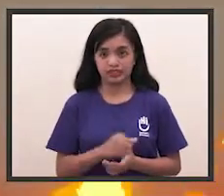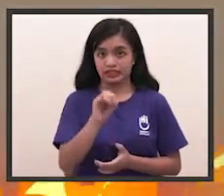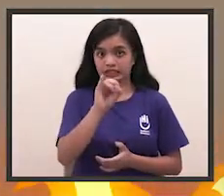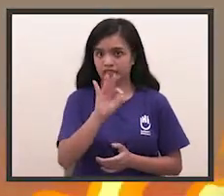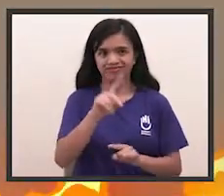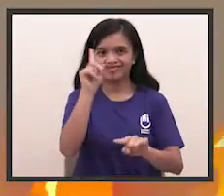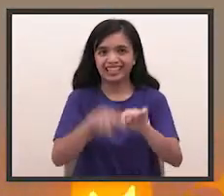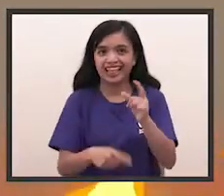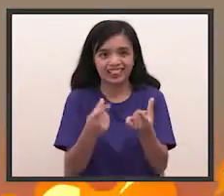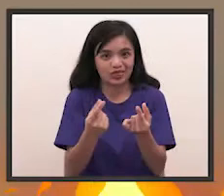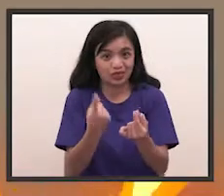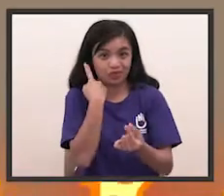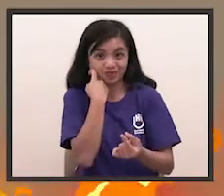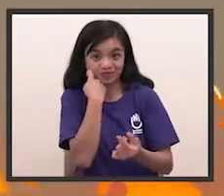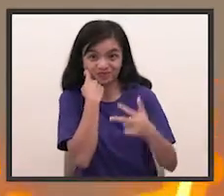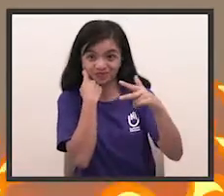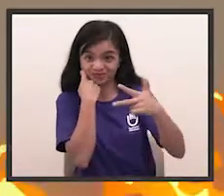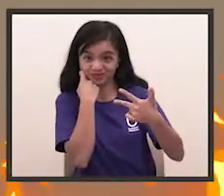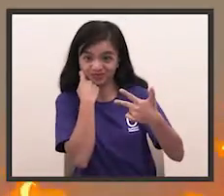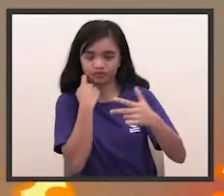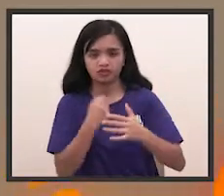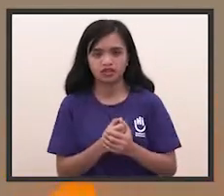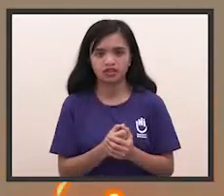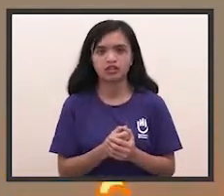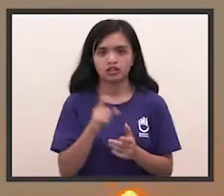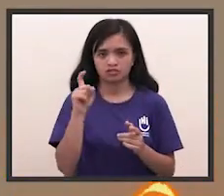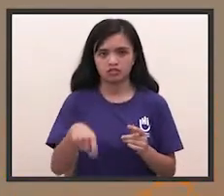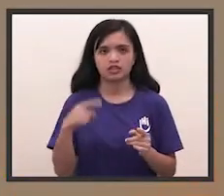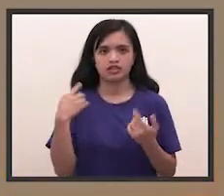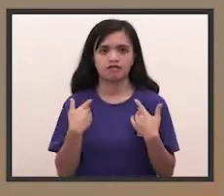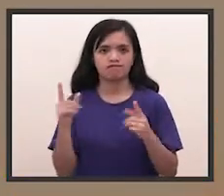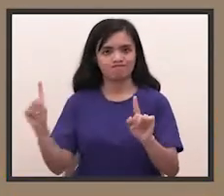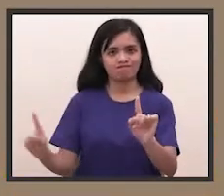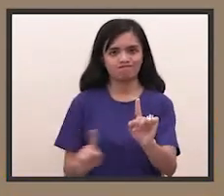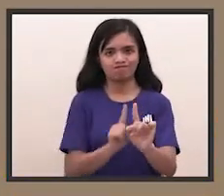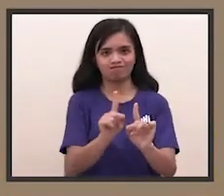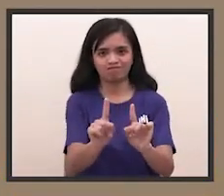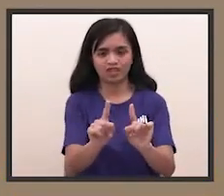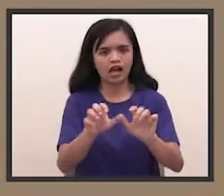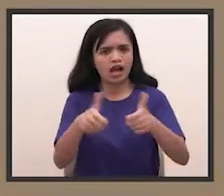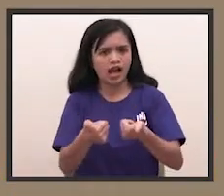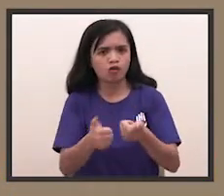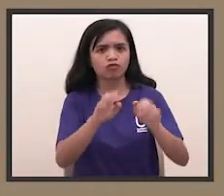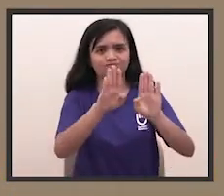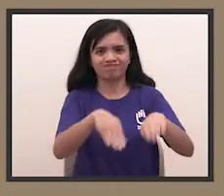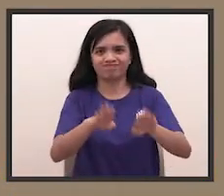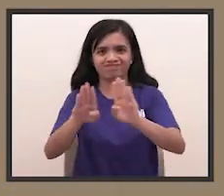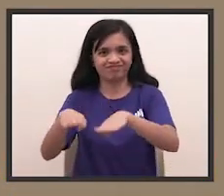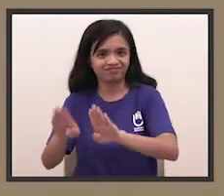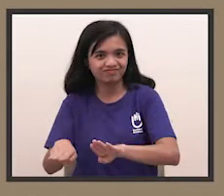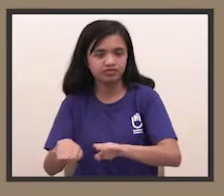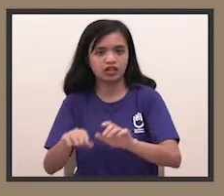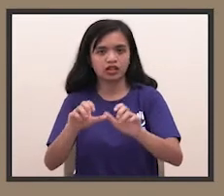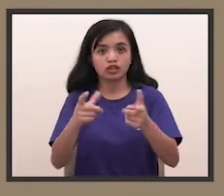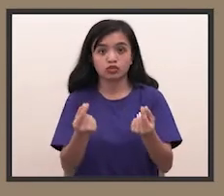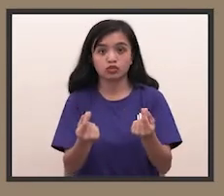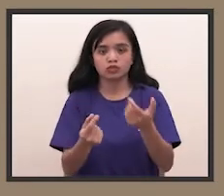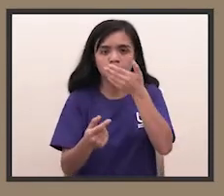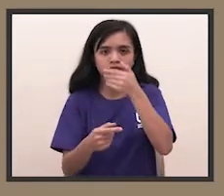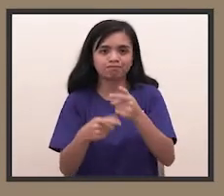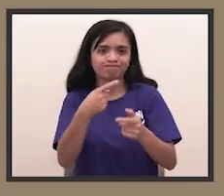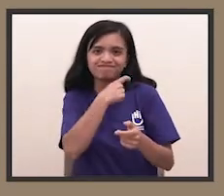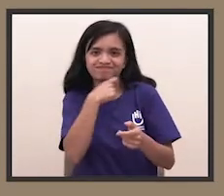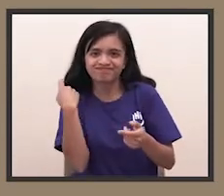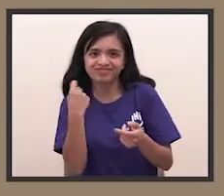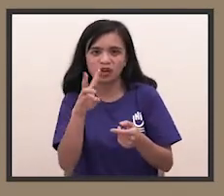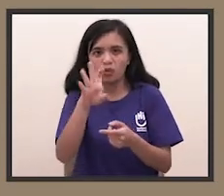If you cannot drop and roll, have a buddy assist you by fanning out the flames using wet or